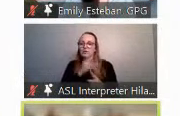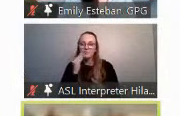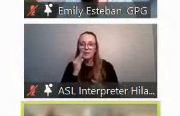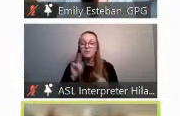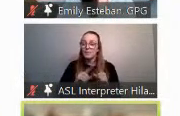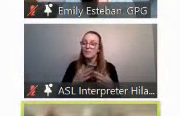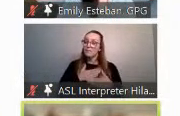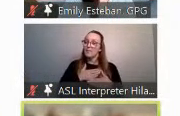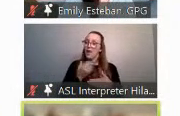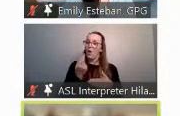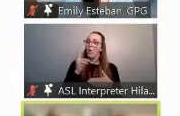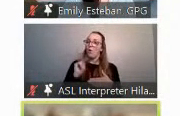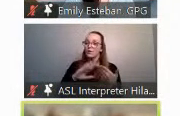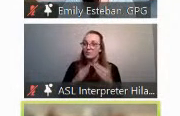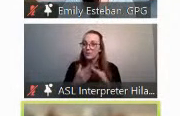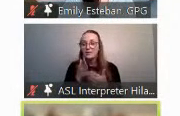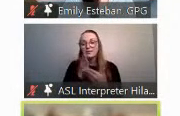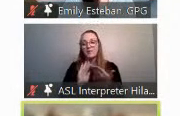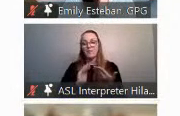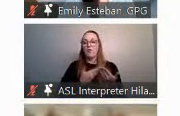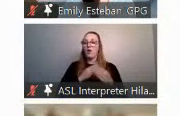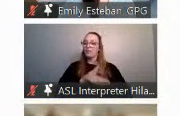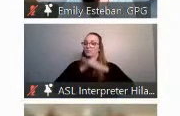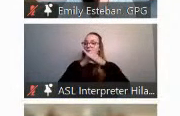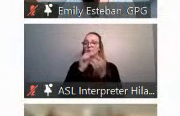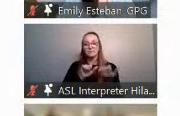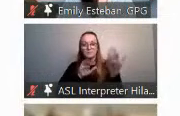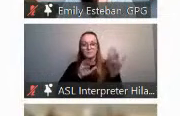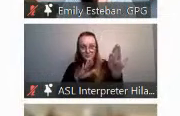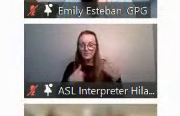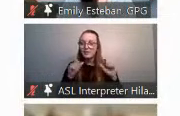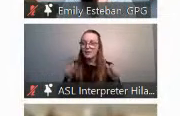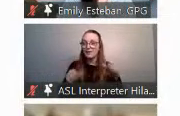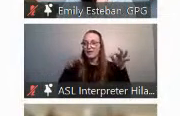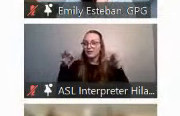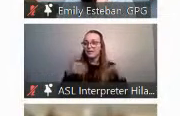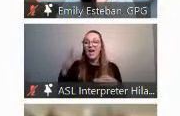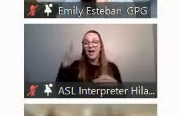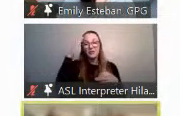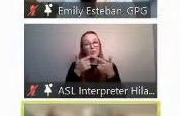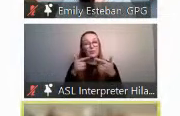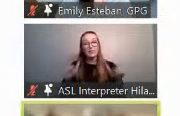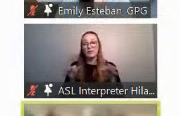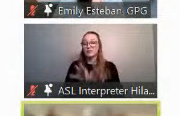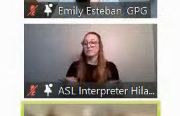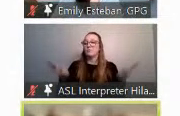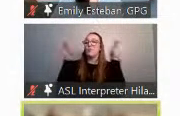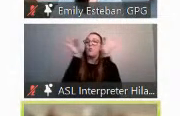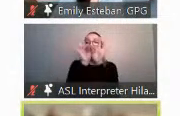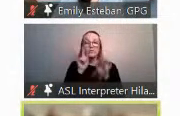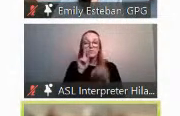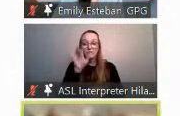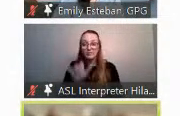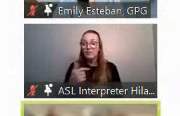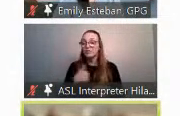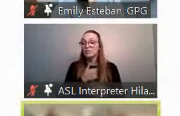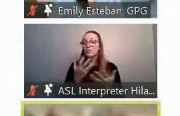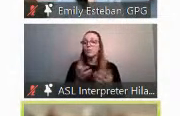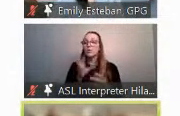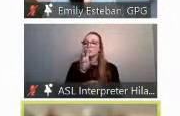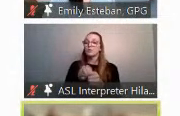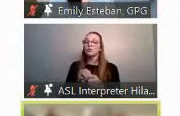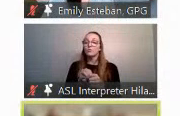own community and some of those barriers that we encounter. And I know language is a very big part of that. So we like to include inclusive